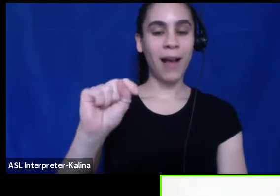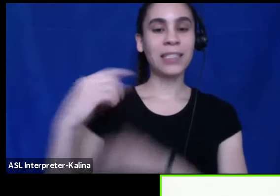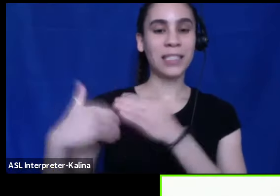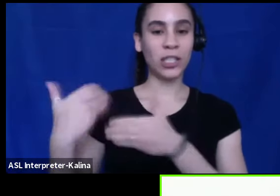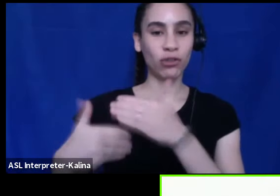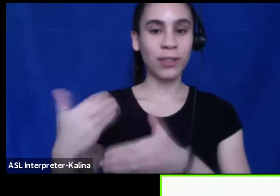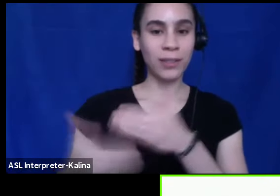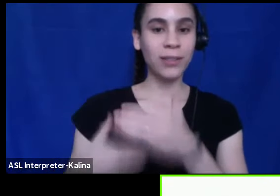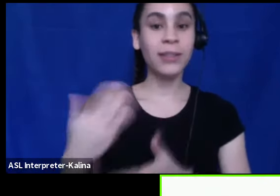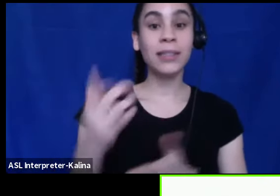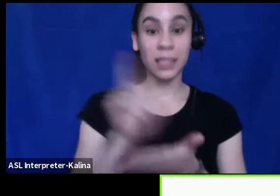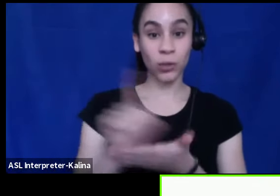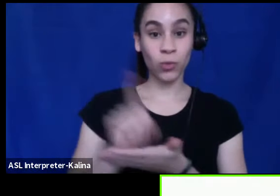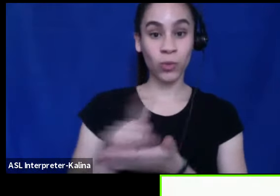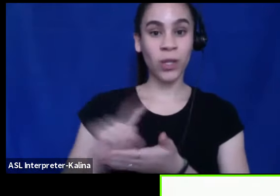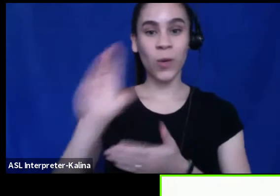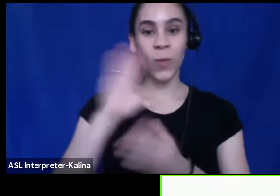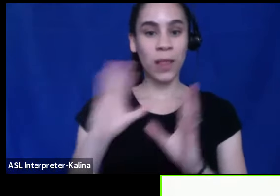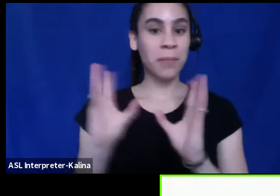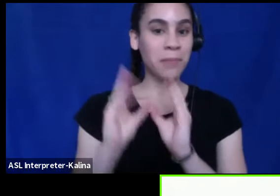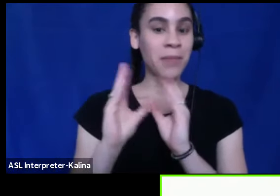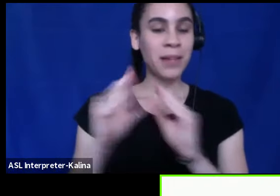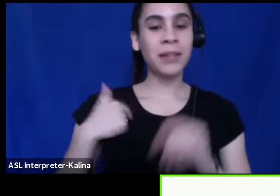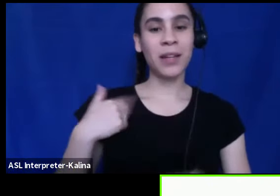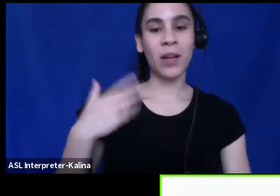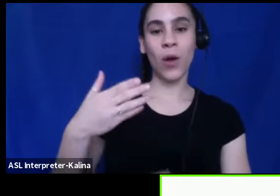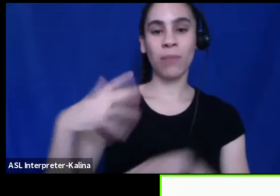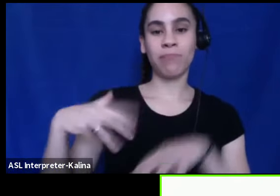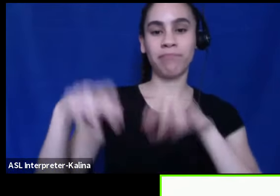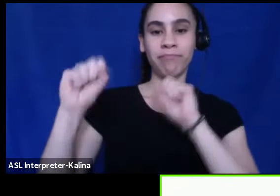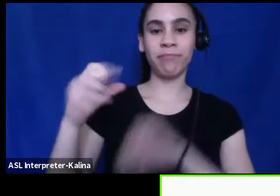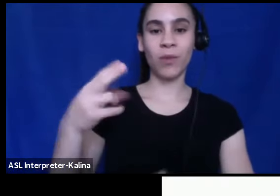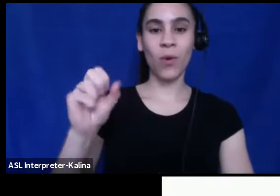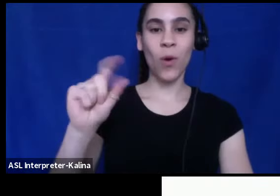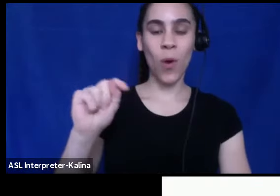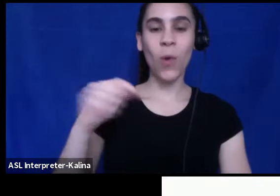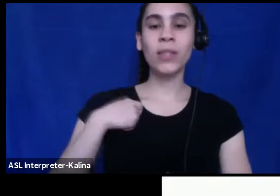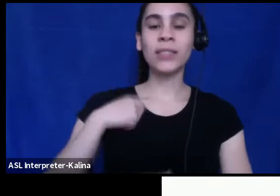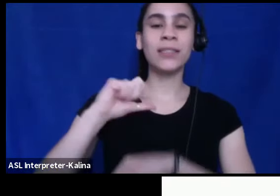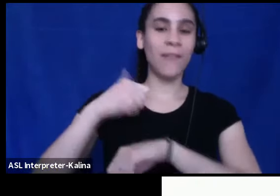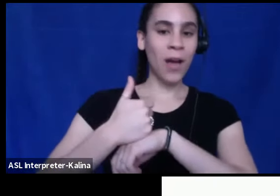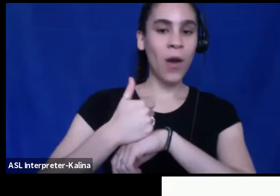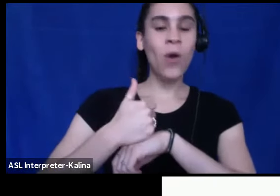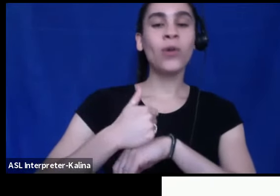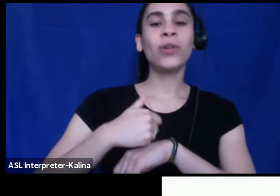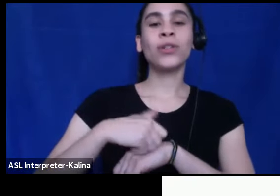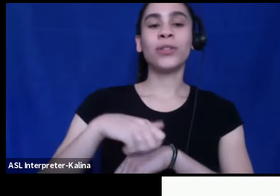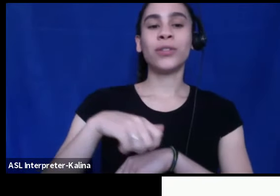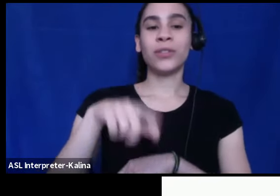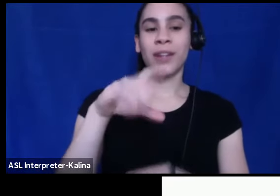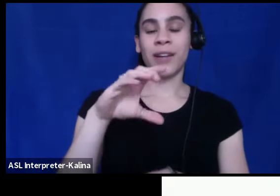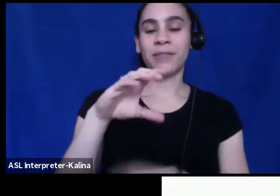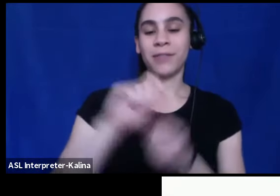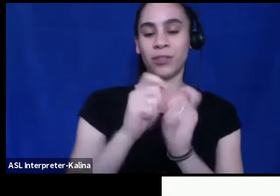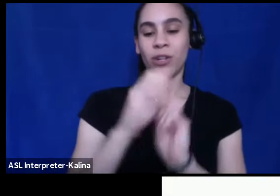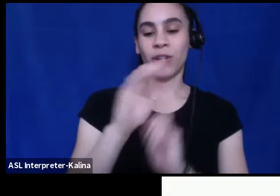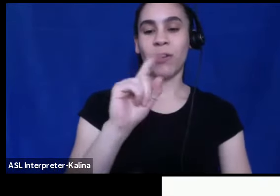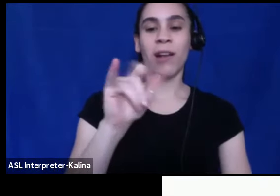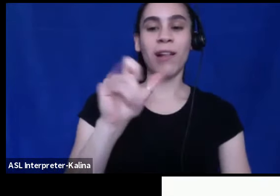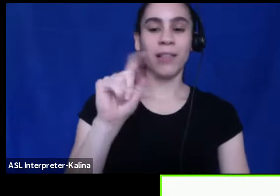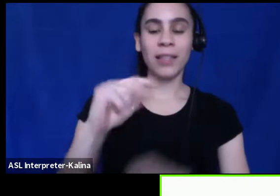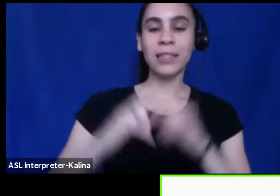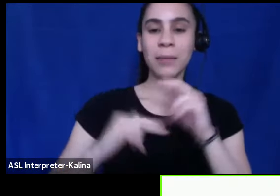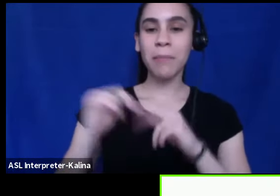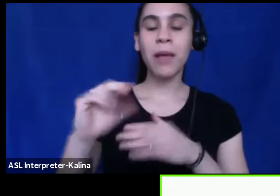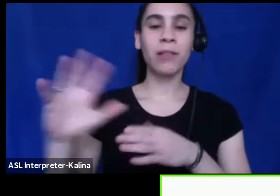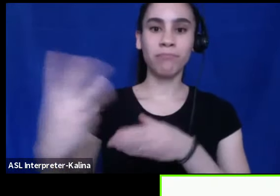we meet your host, Melinda Briana Epler, founder and CEO of Change Catalyst, where we build inclusive innovation through training,